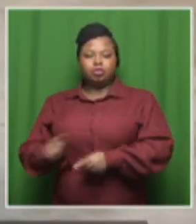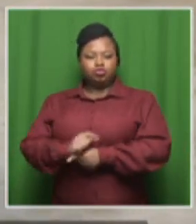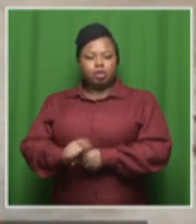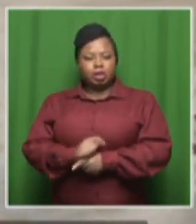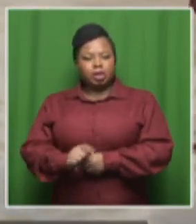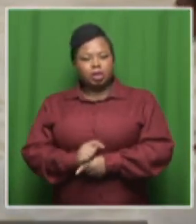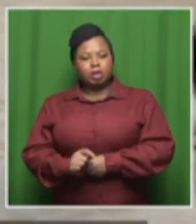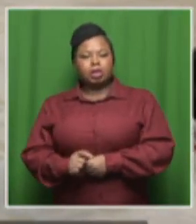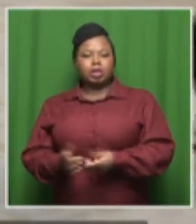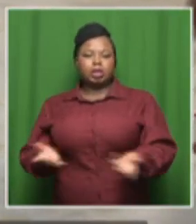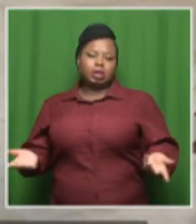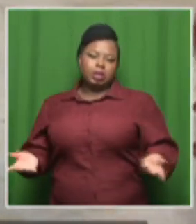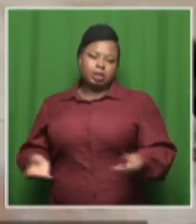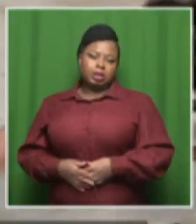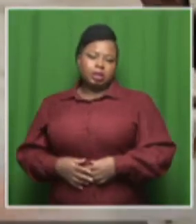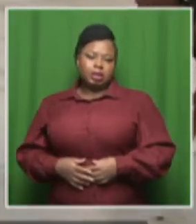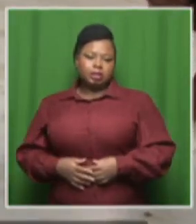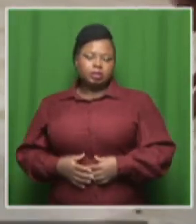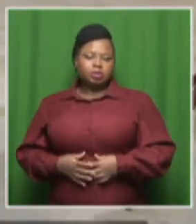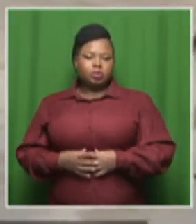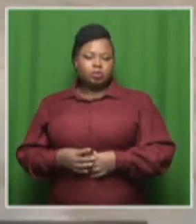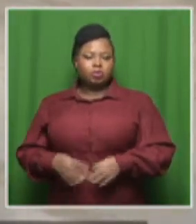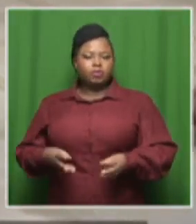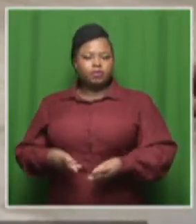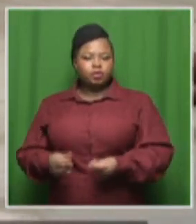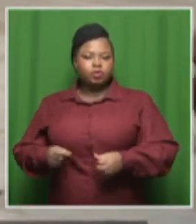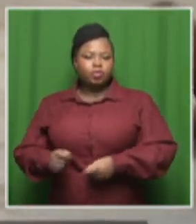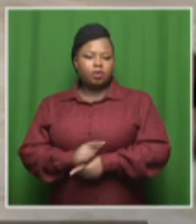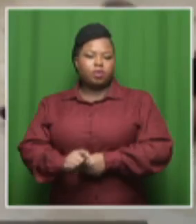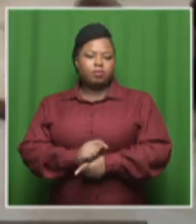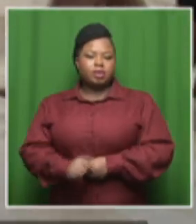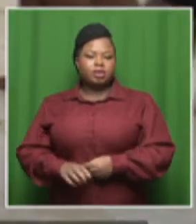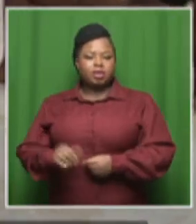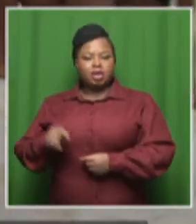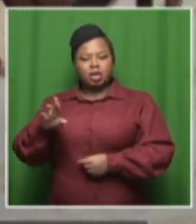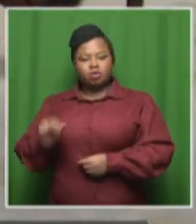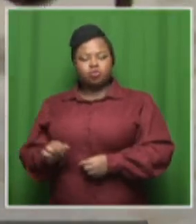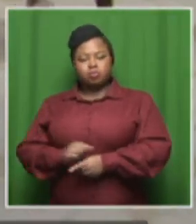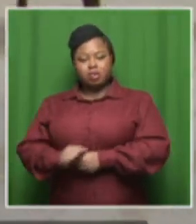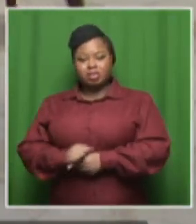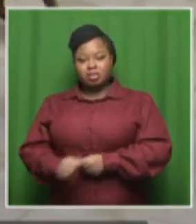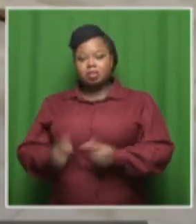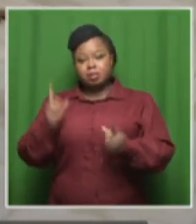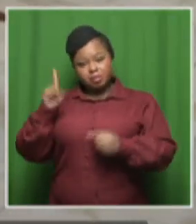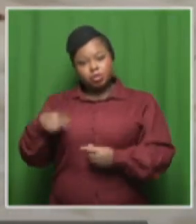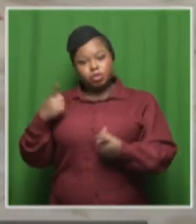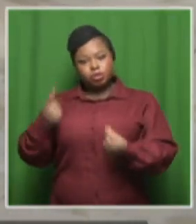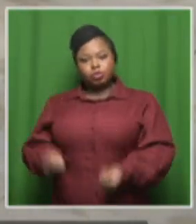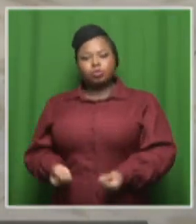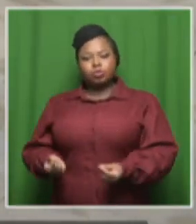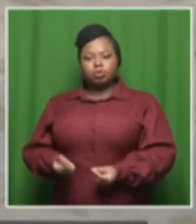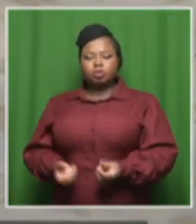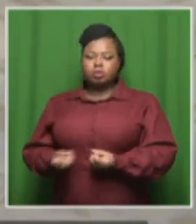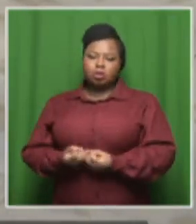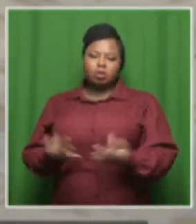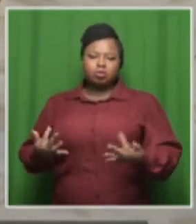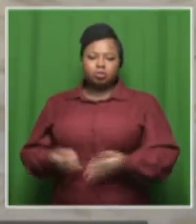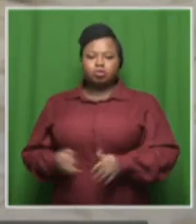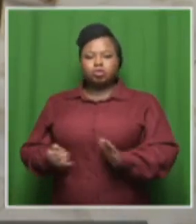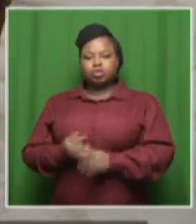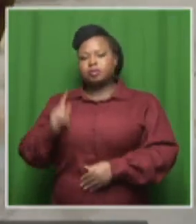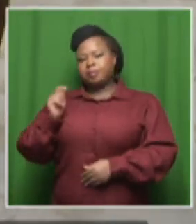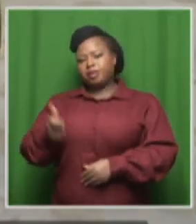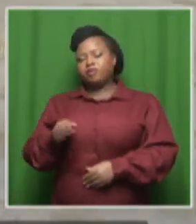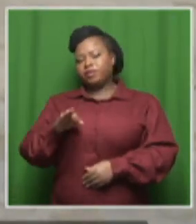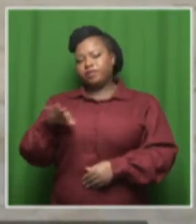training, you know, physiotherapy, chiropractics. Like they have to do. It's so much more than just paying for